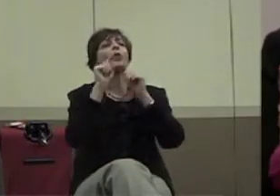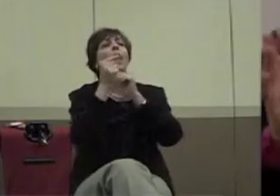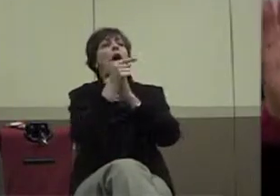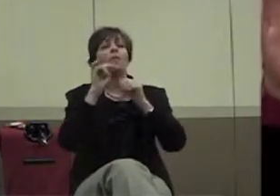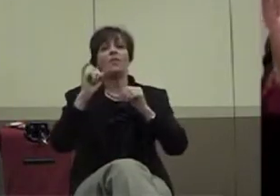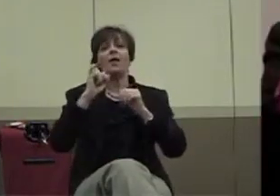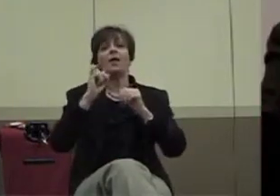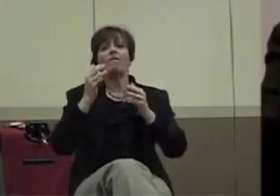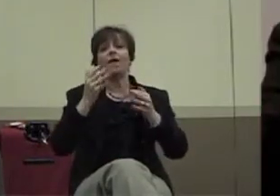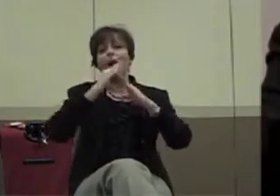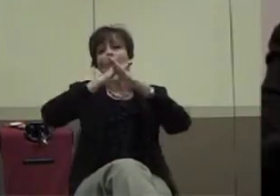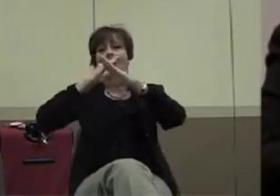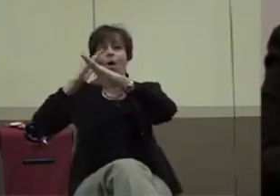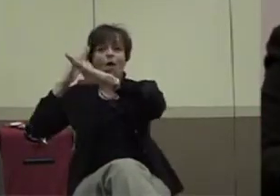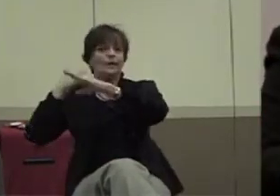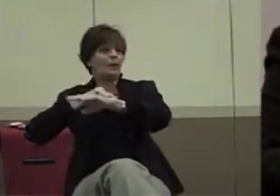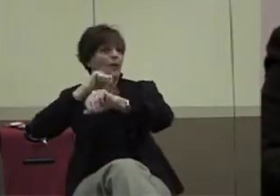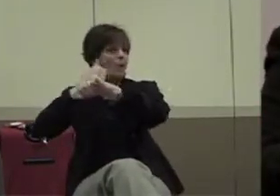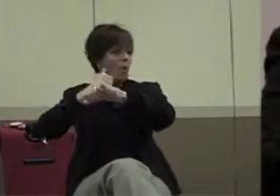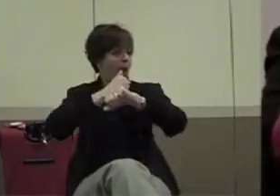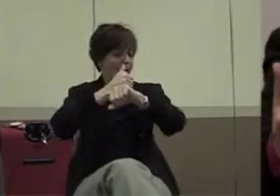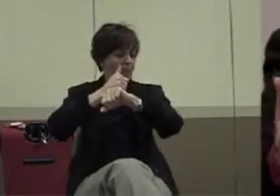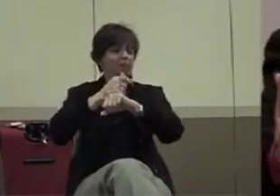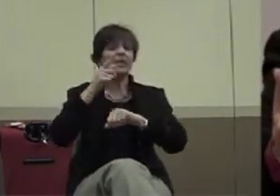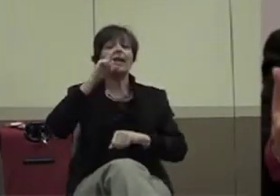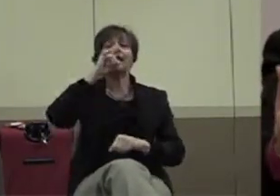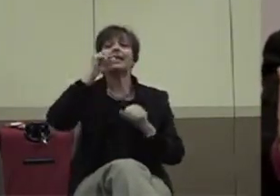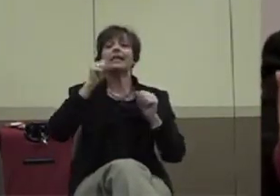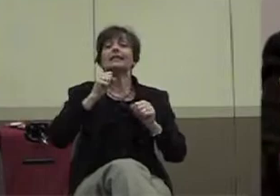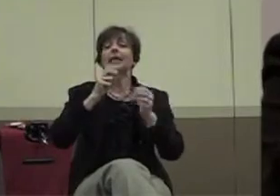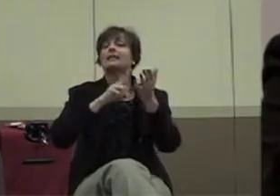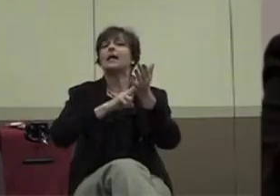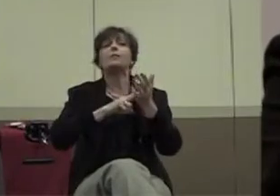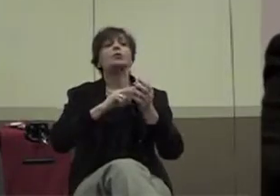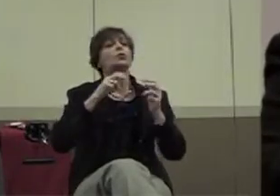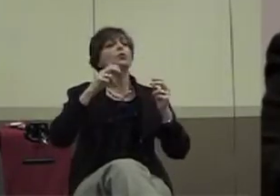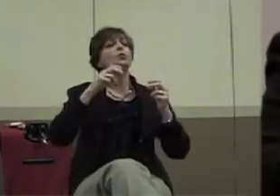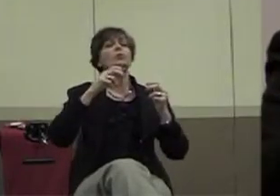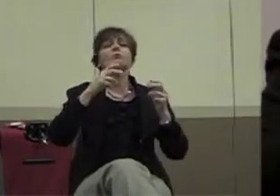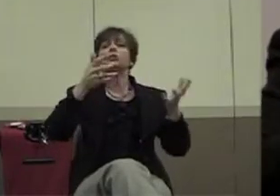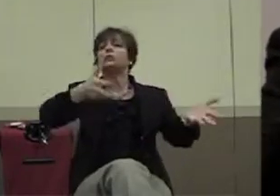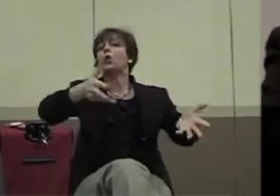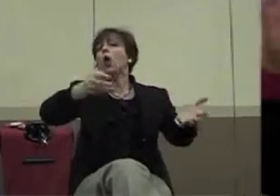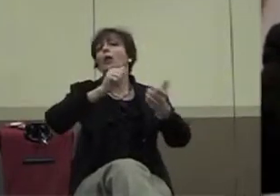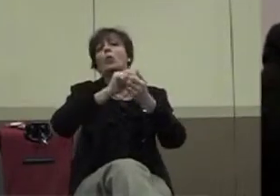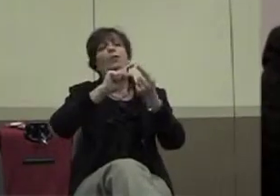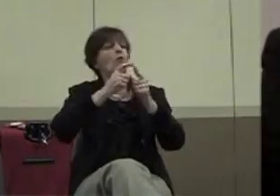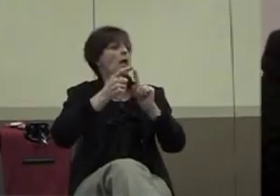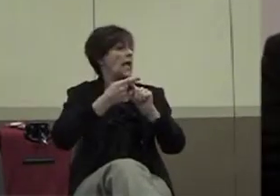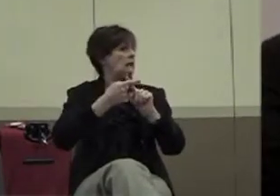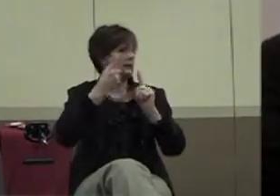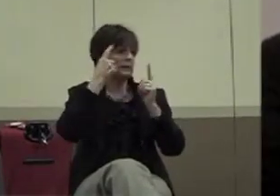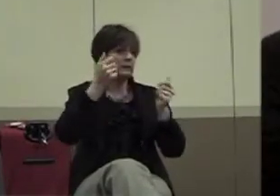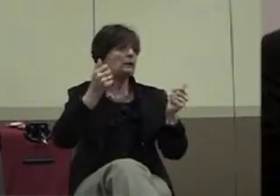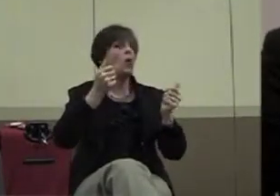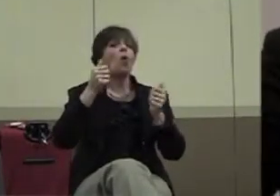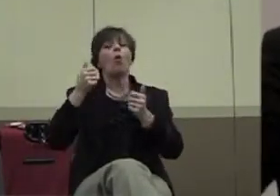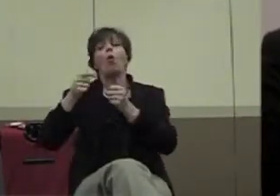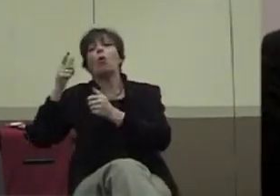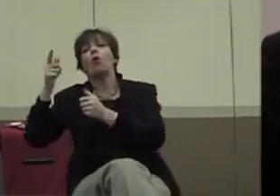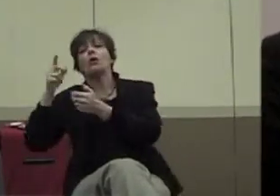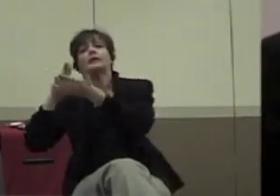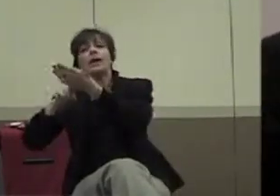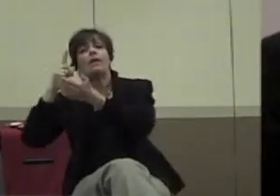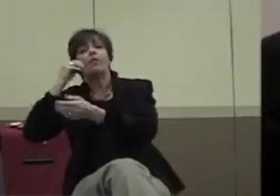up. The kids can sign up to just sit and talk to friends if they want, or they can sign up to have homework help or